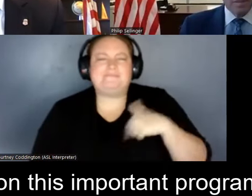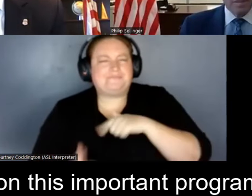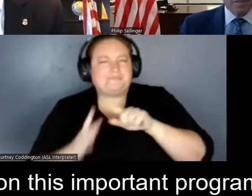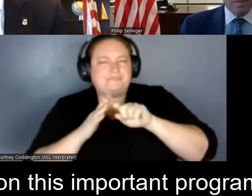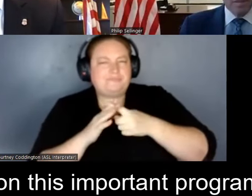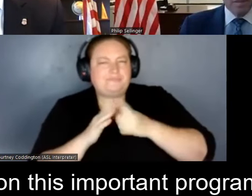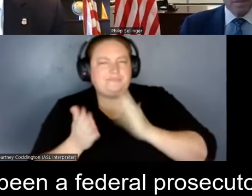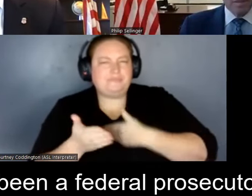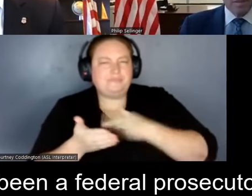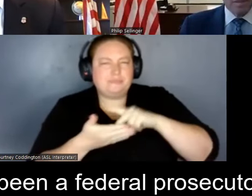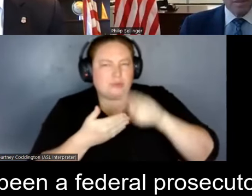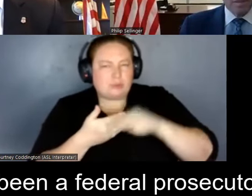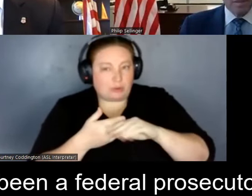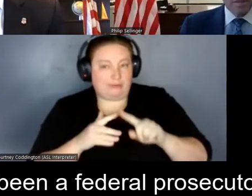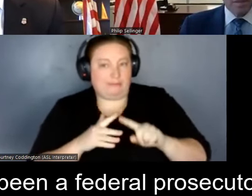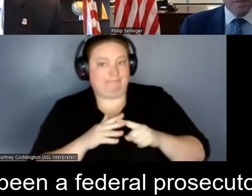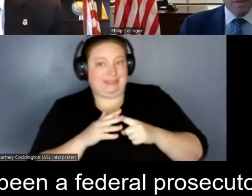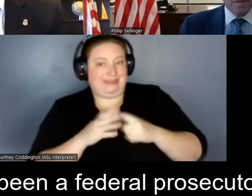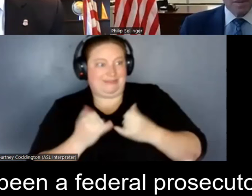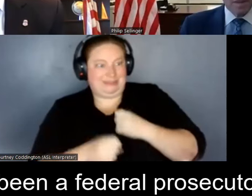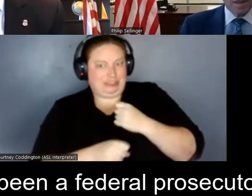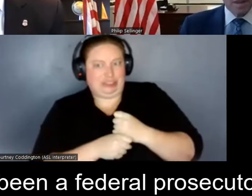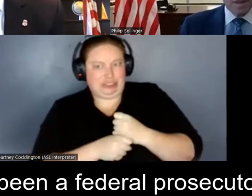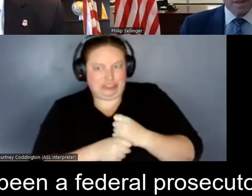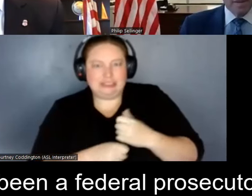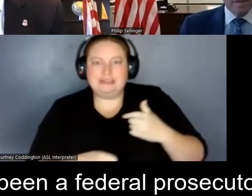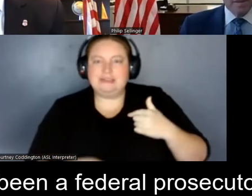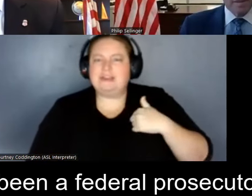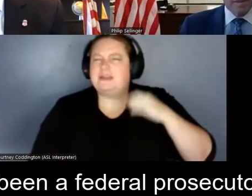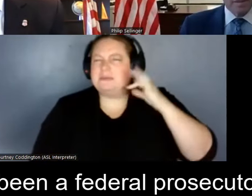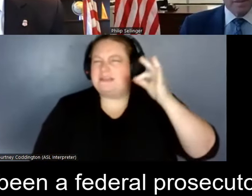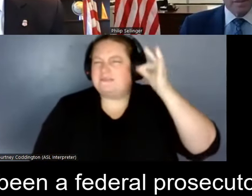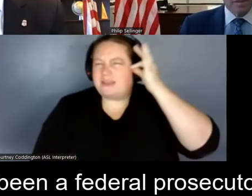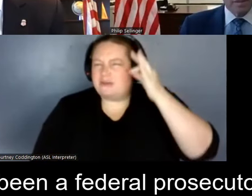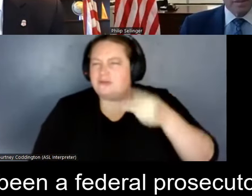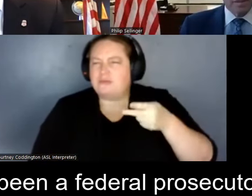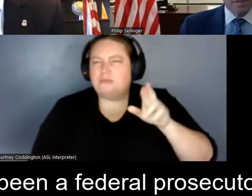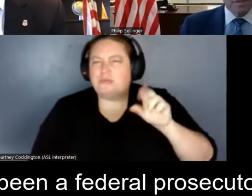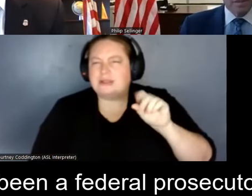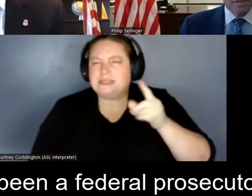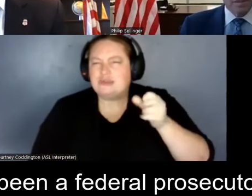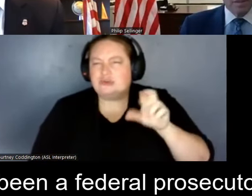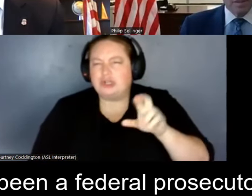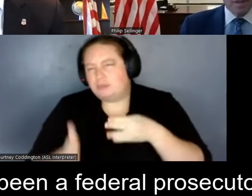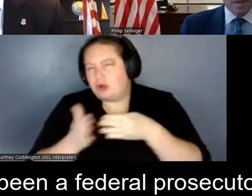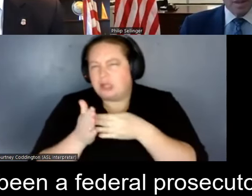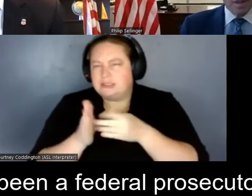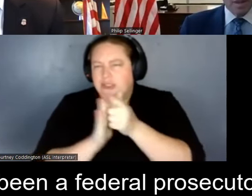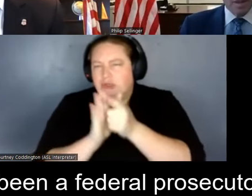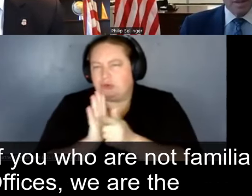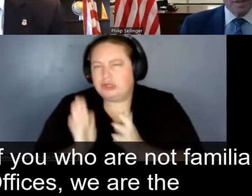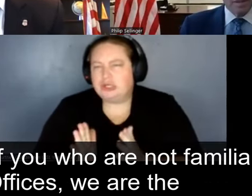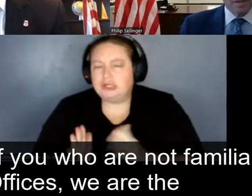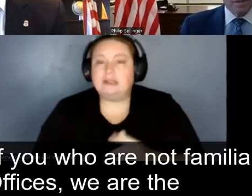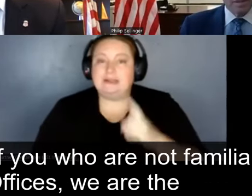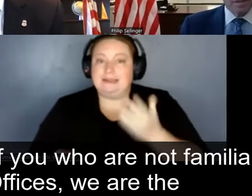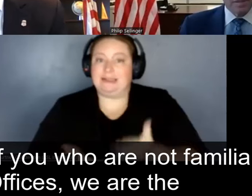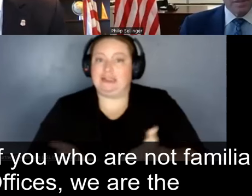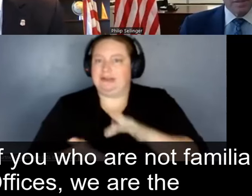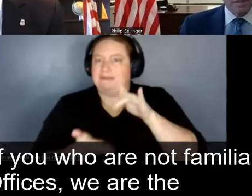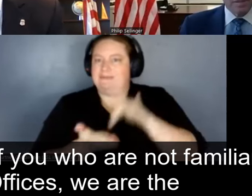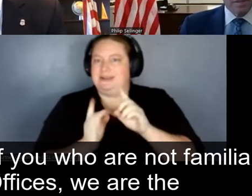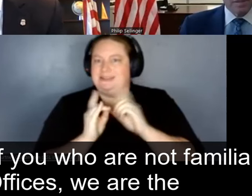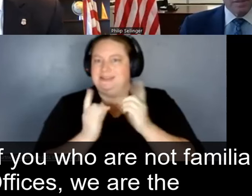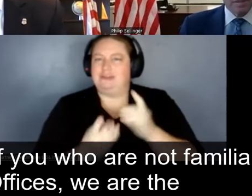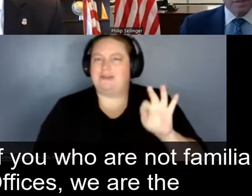program earlier this year. So I've been a federal prosecutor for over 20 years here in the Middle District of Florida. And for those of you who